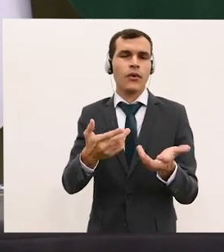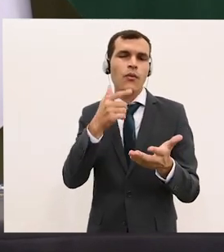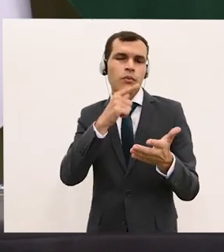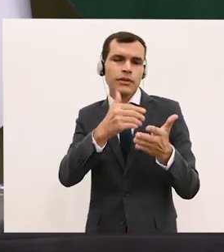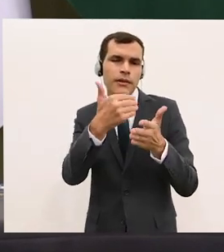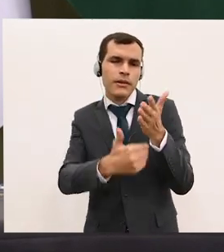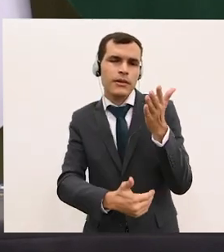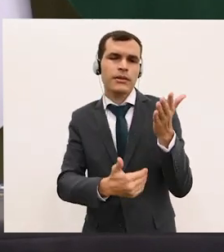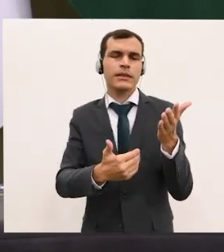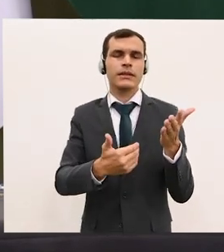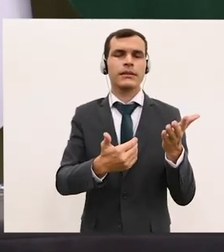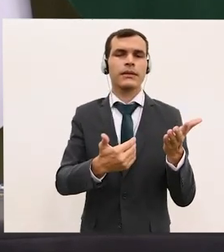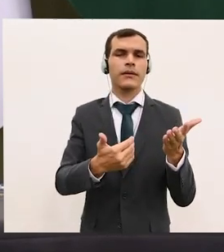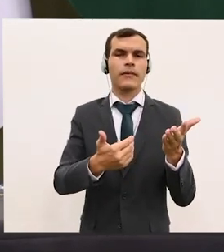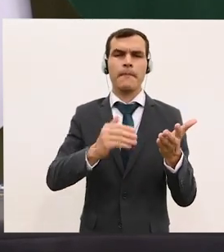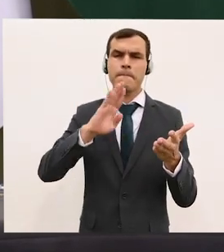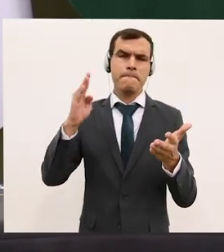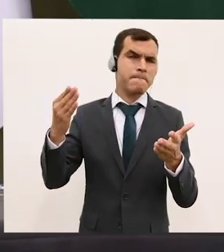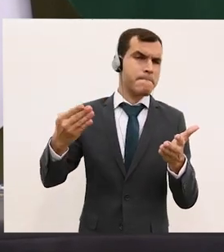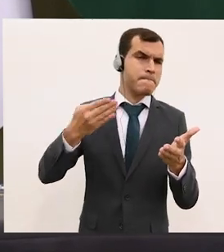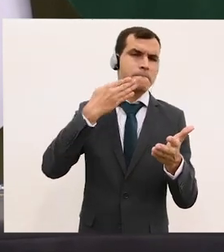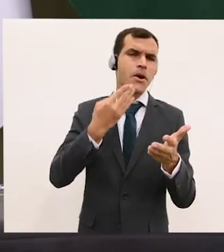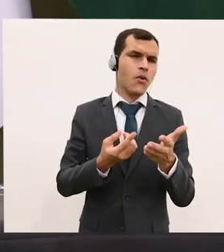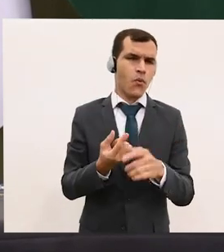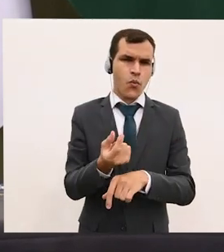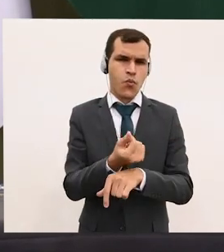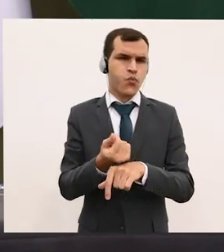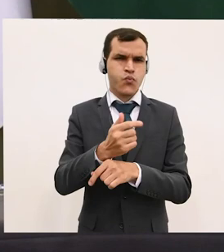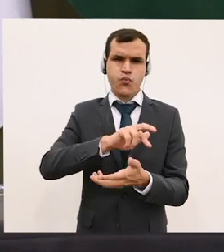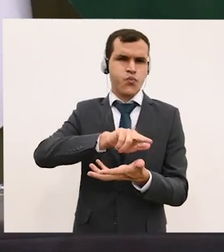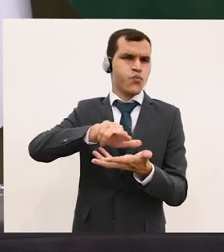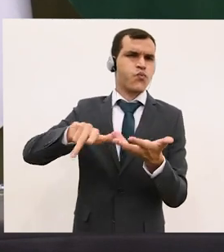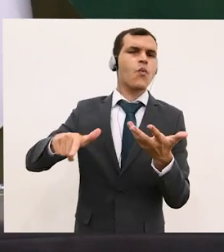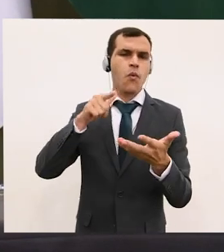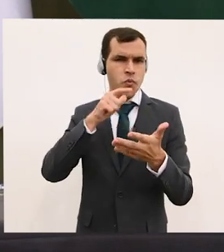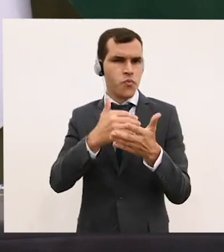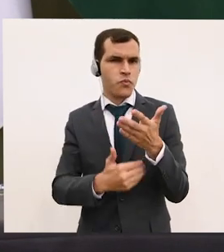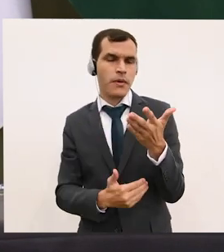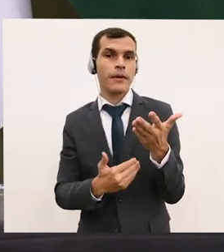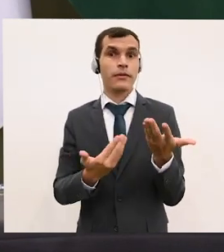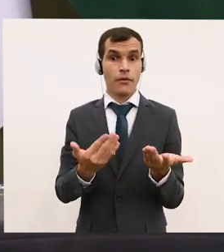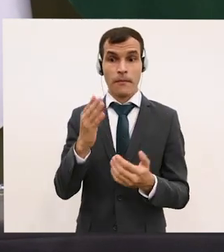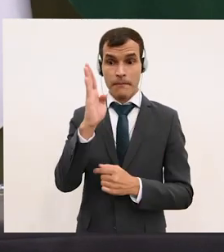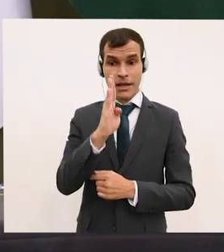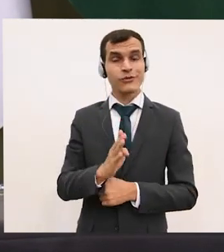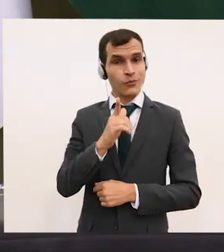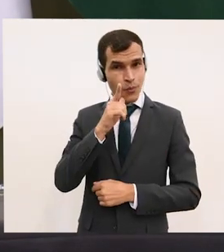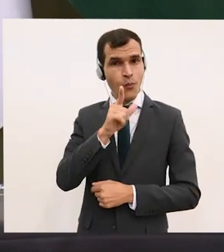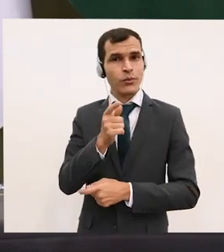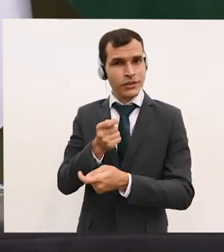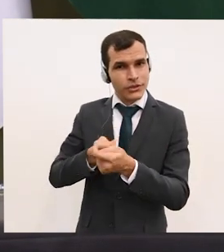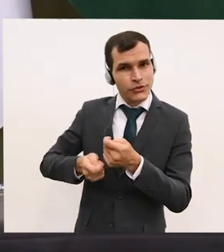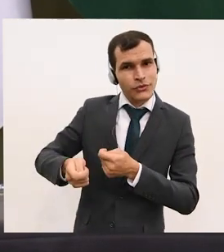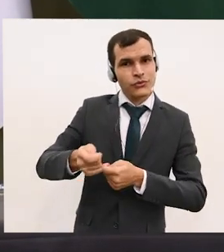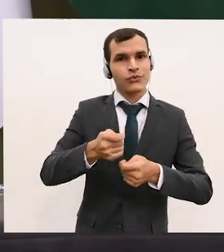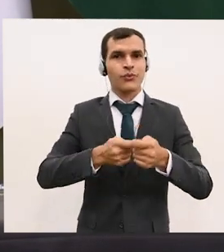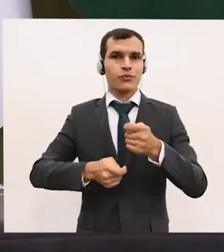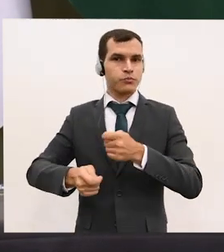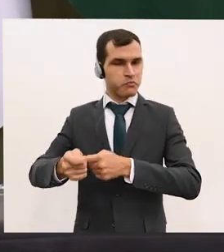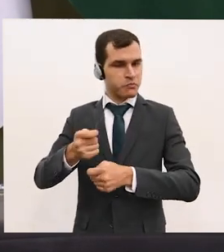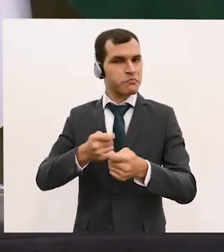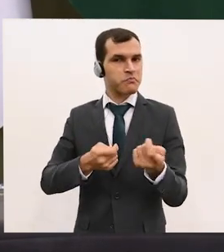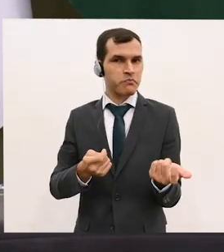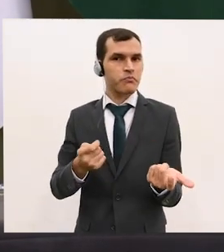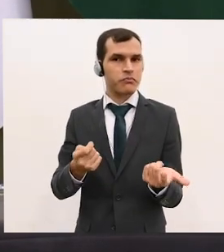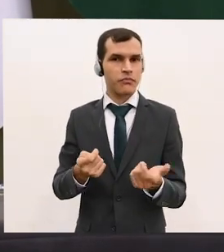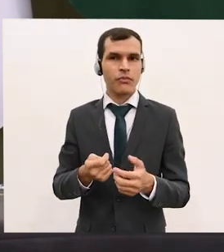68 members who negotiated this. And of course, Brazil is a very active user of the dispute